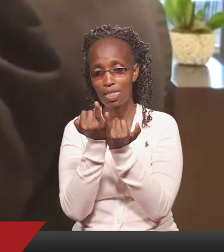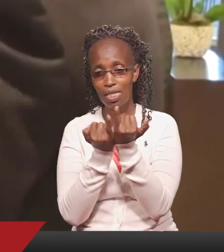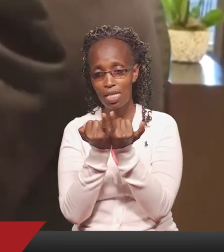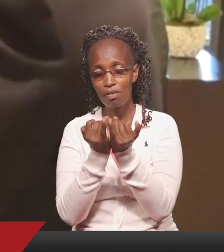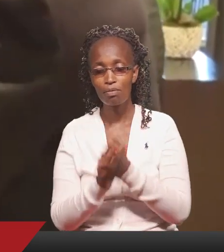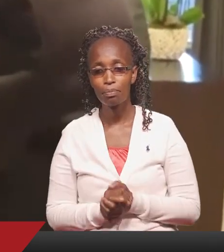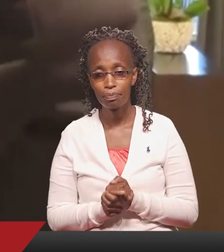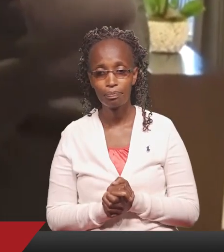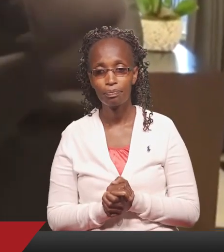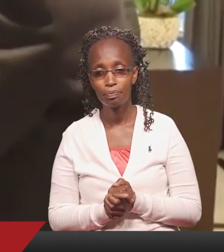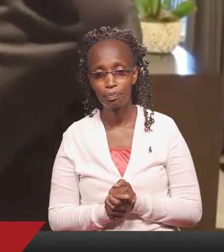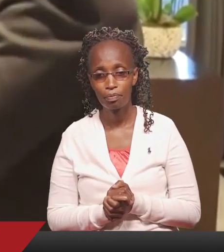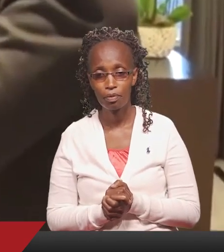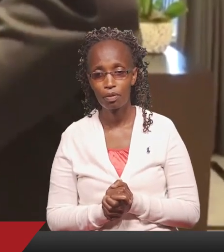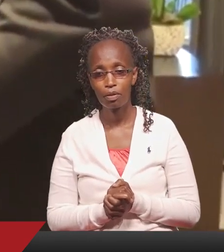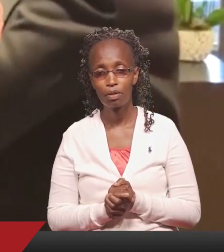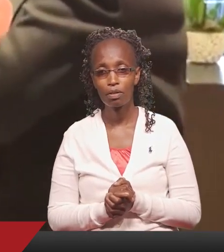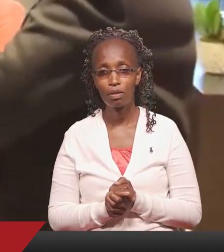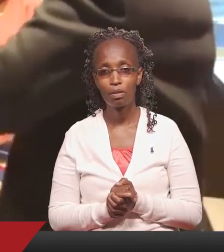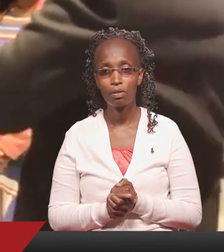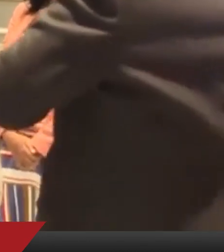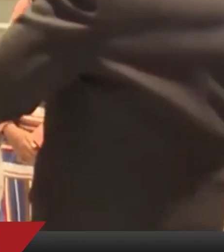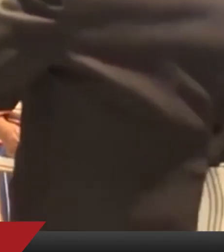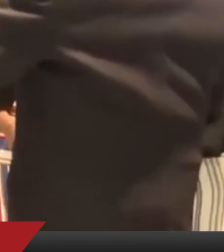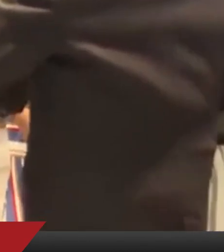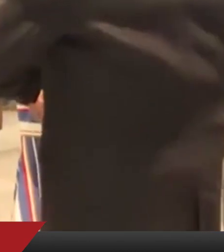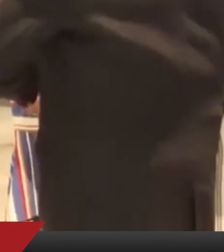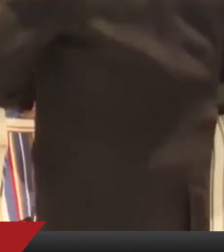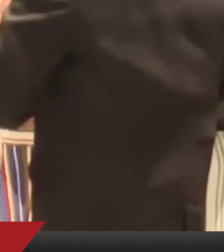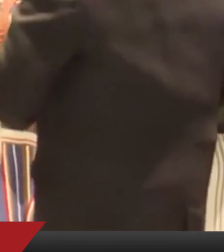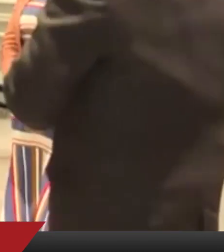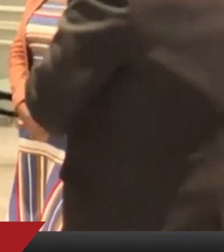Jumamosi. Zablon, Mashari ya Undugu TV.